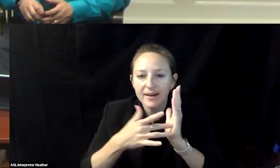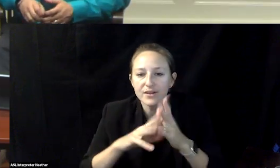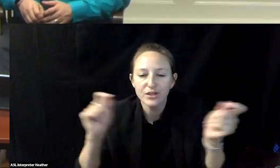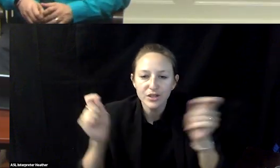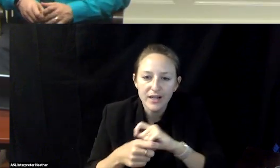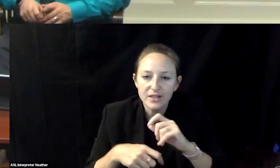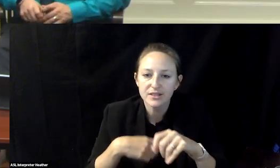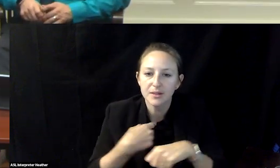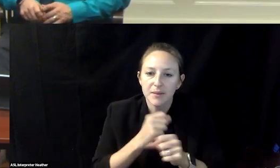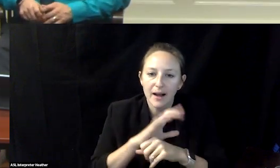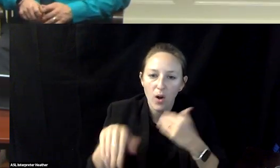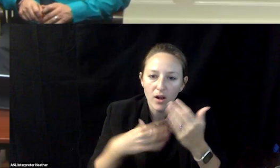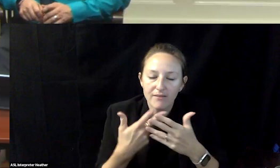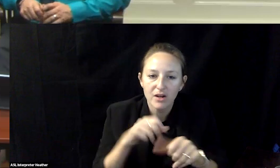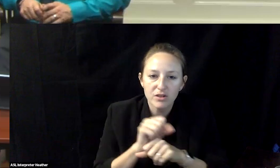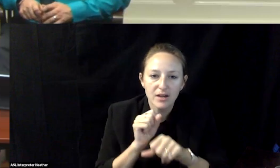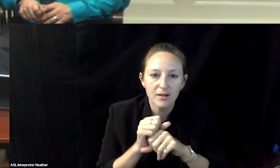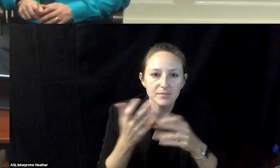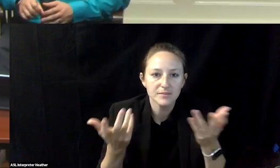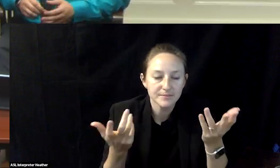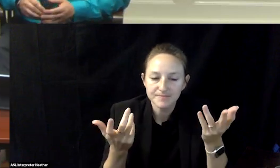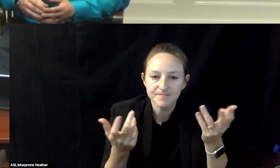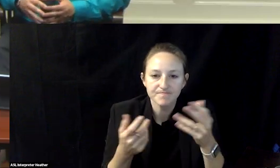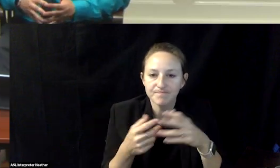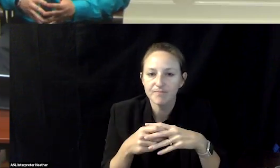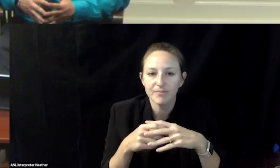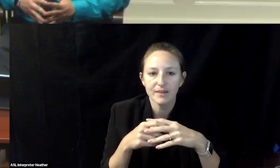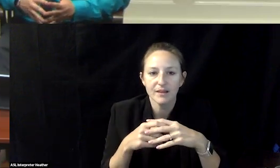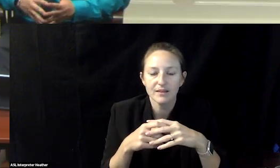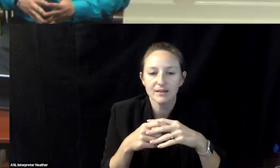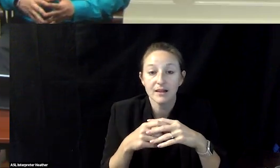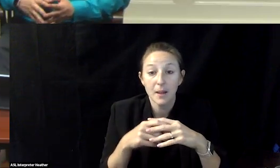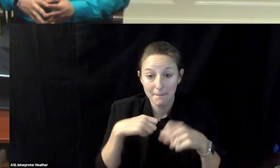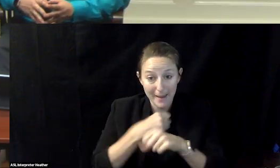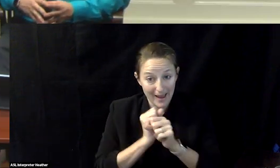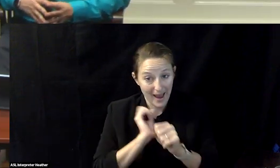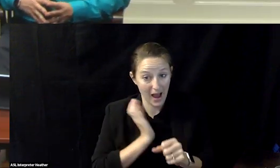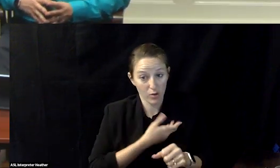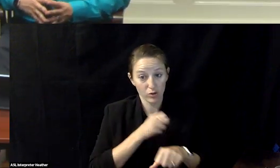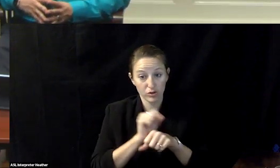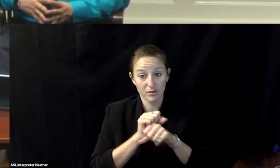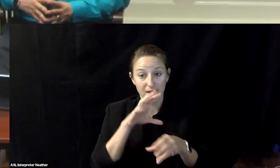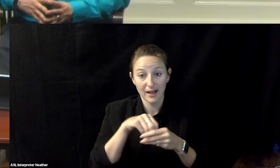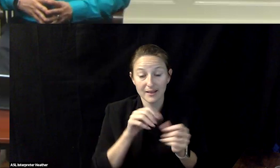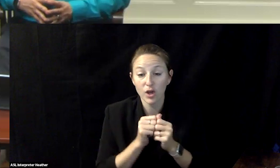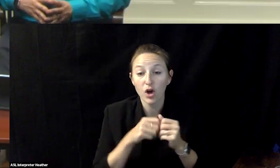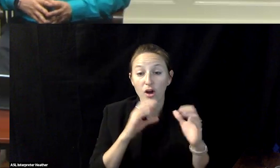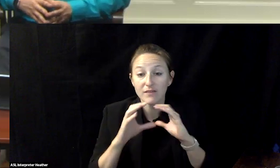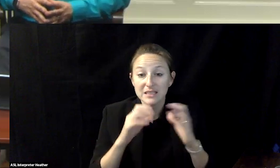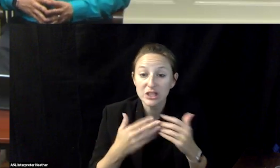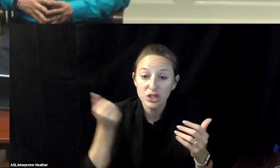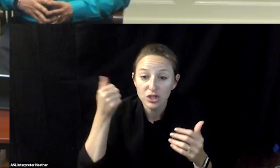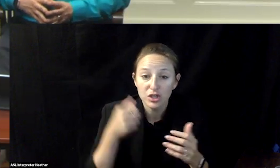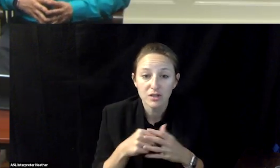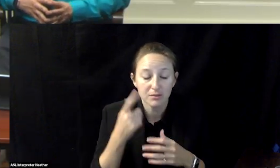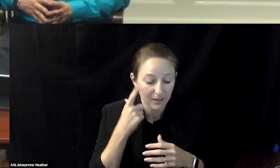made our jobs. I think you'd agree with me too, Kyle. It's just made our jobs and the conversations we have a lot easier because we can point to tools that